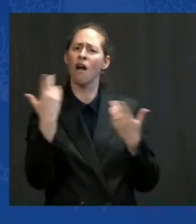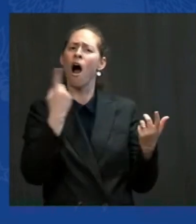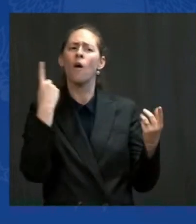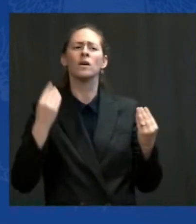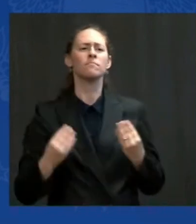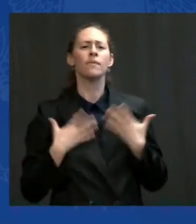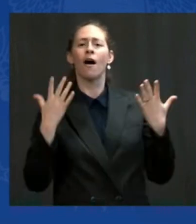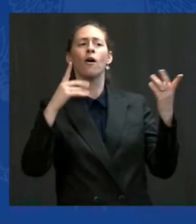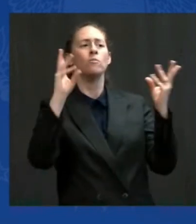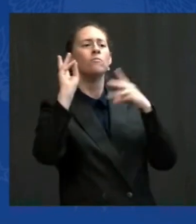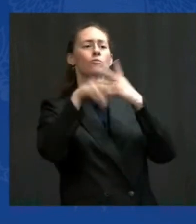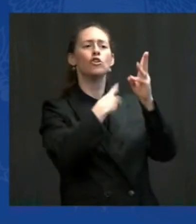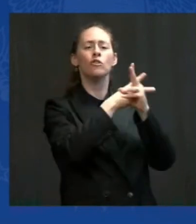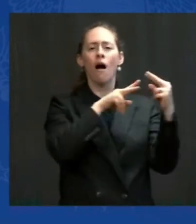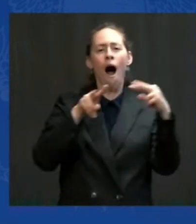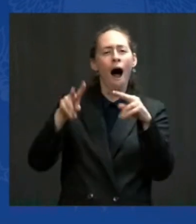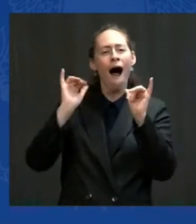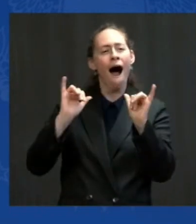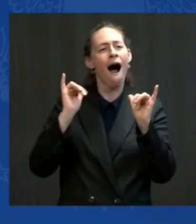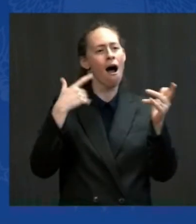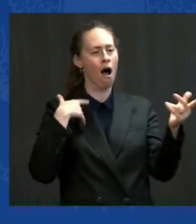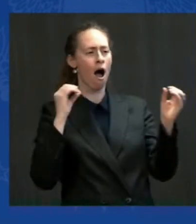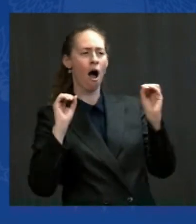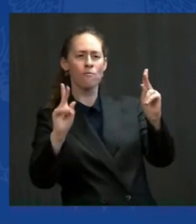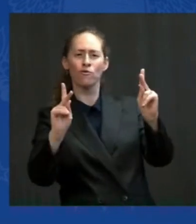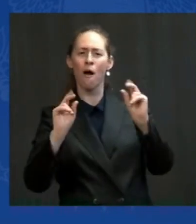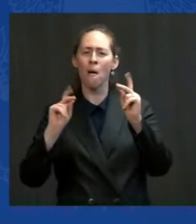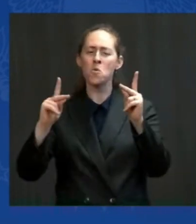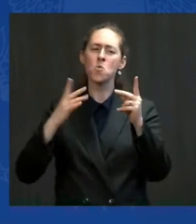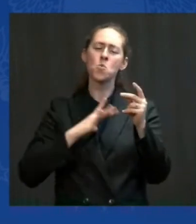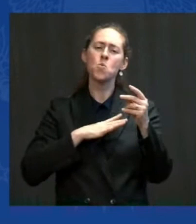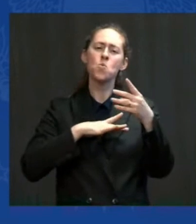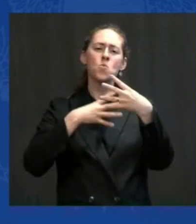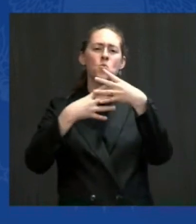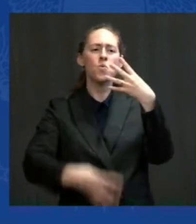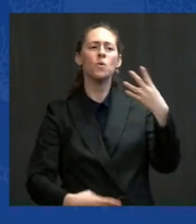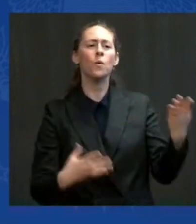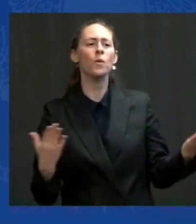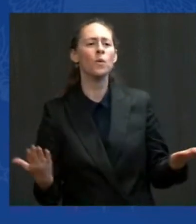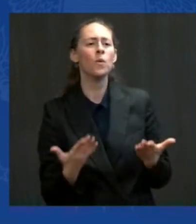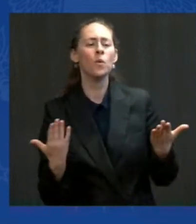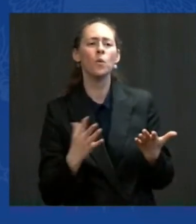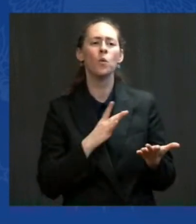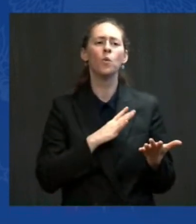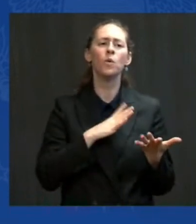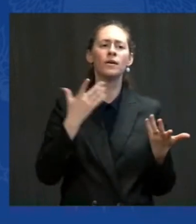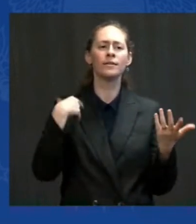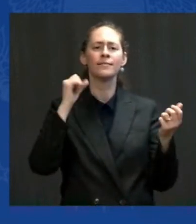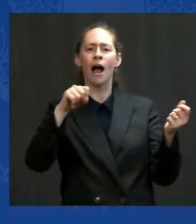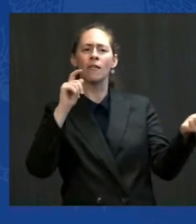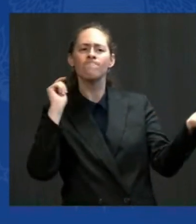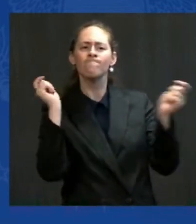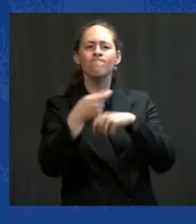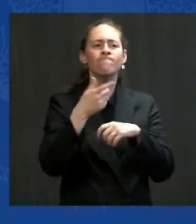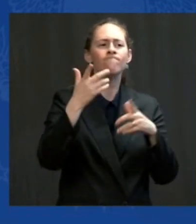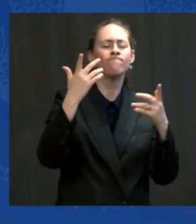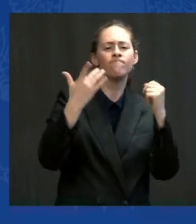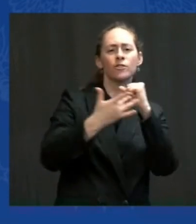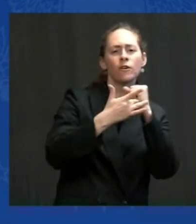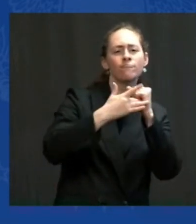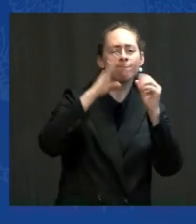provide, the cures we discover, the technologies we pioneer, and the industries we